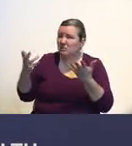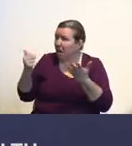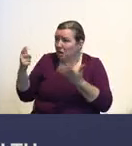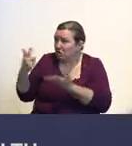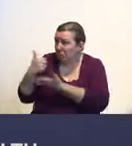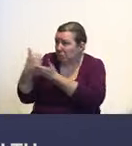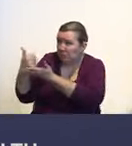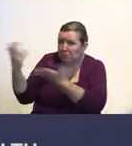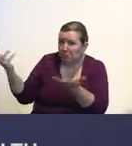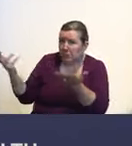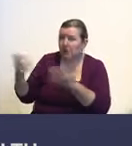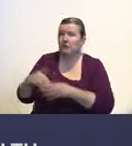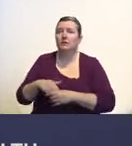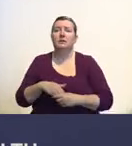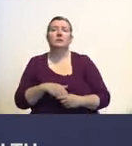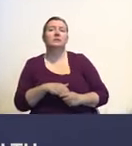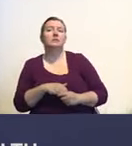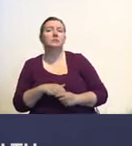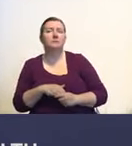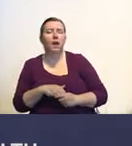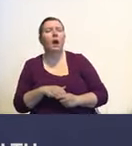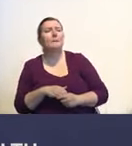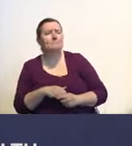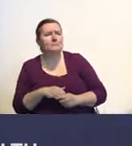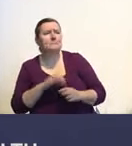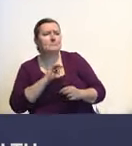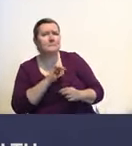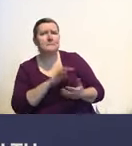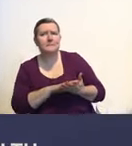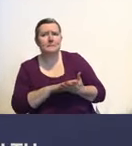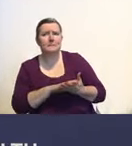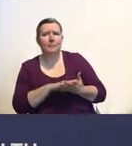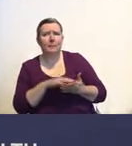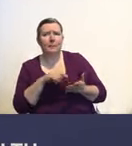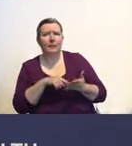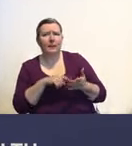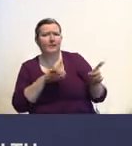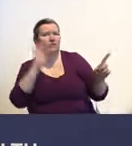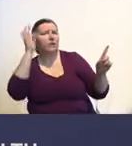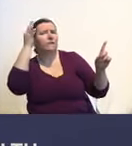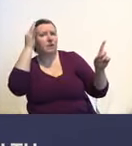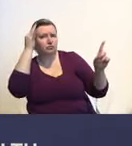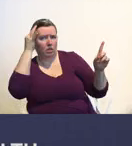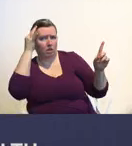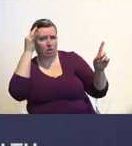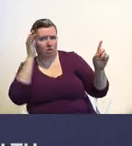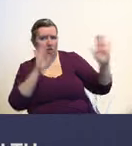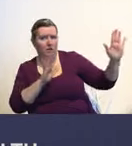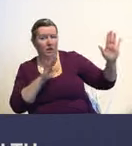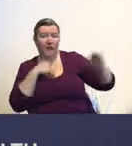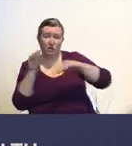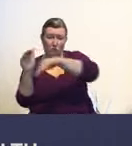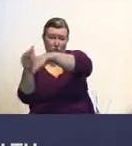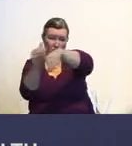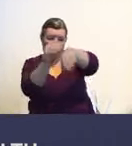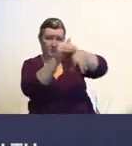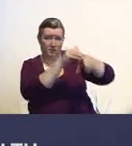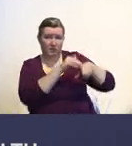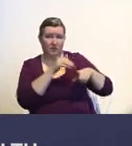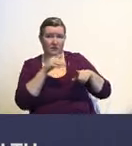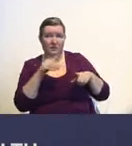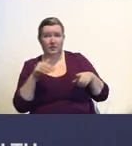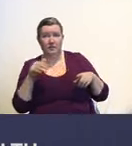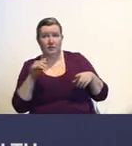Yeah, what's left, some of this is federal. So I want to remind everybody, planes, trains,